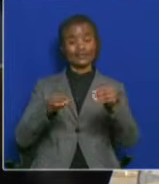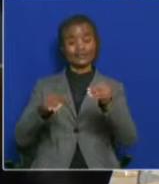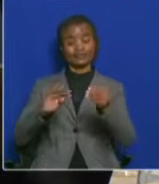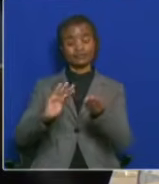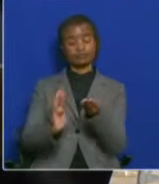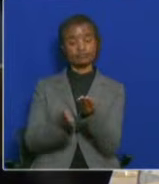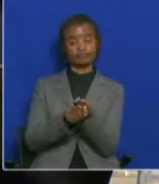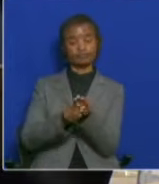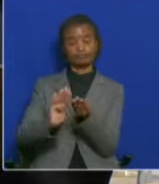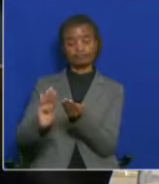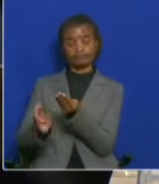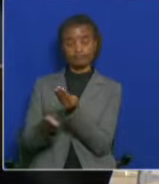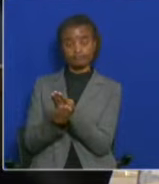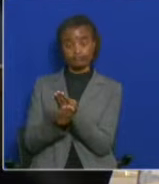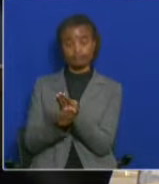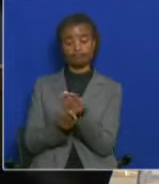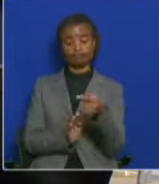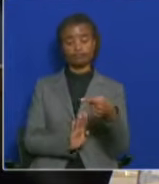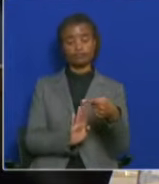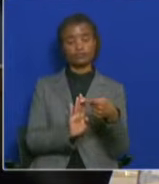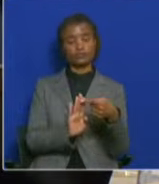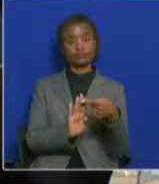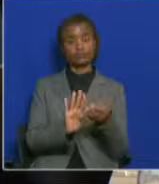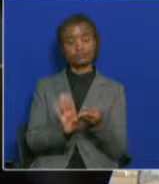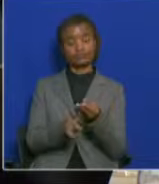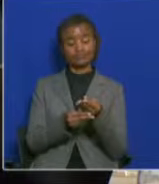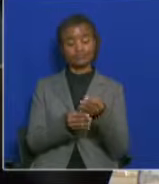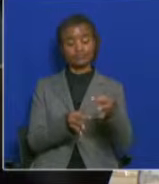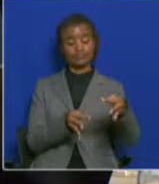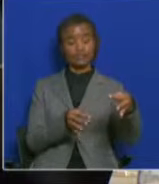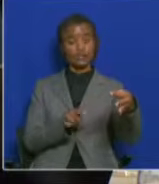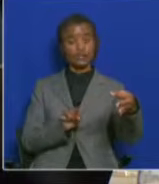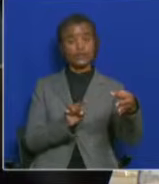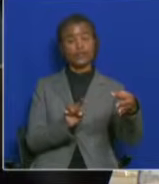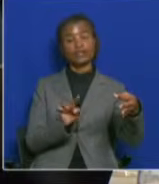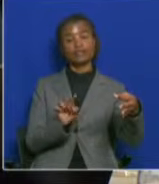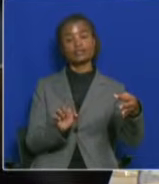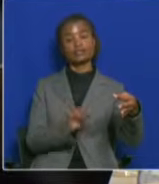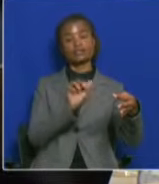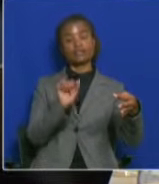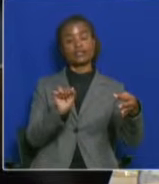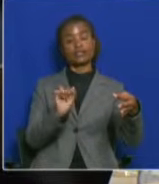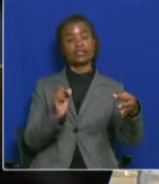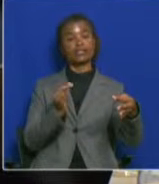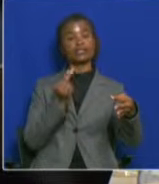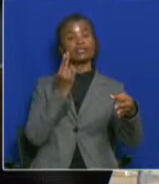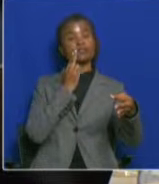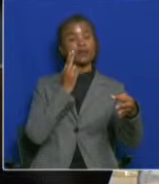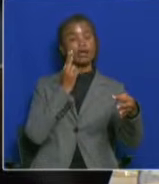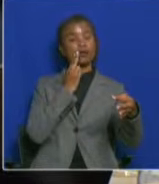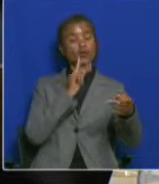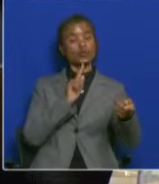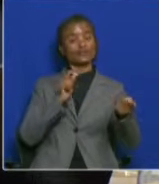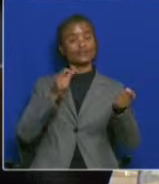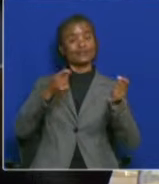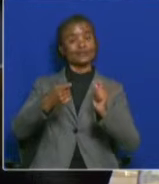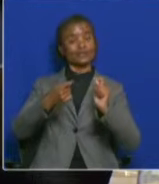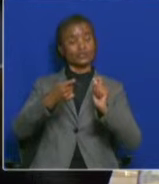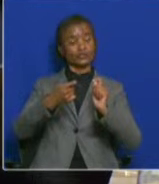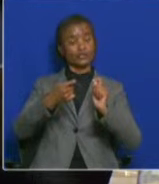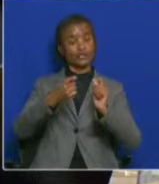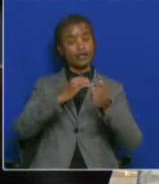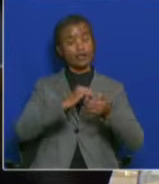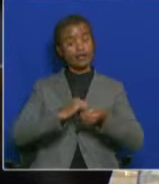One is a media statement by the South African Tobacco Transformation Alliance, and the other is an Ipsos